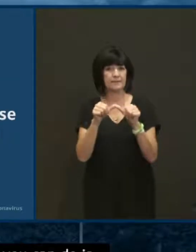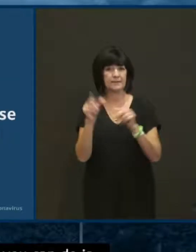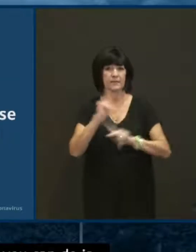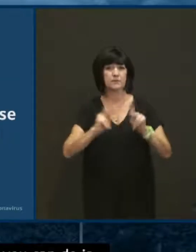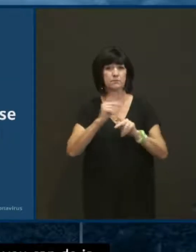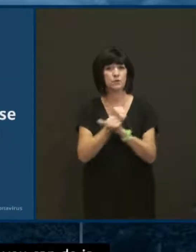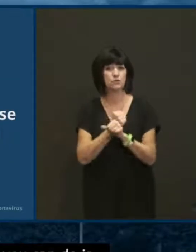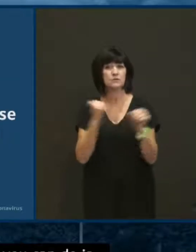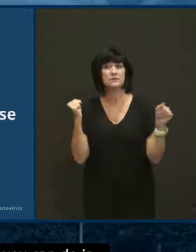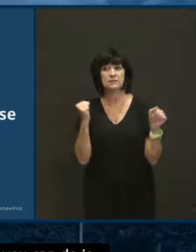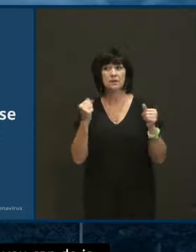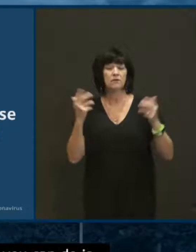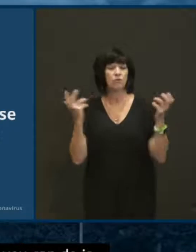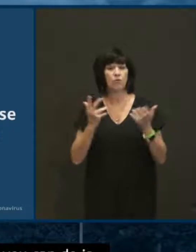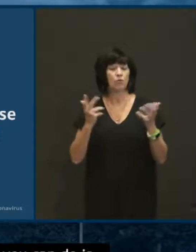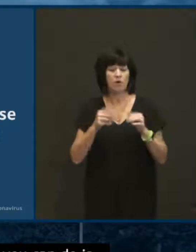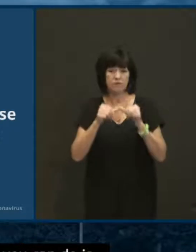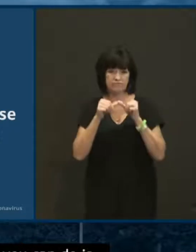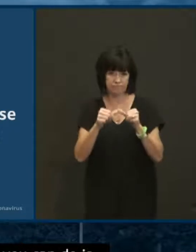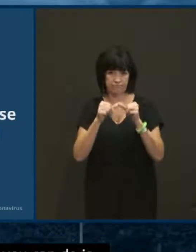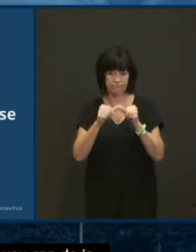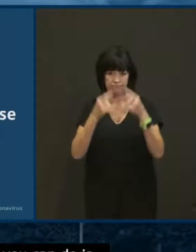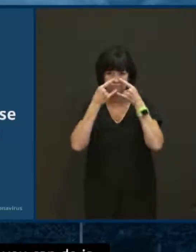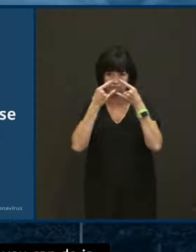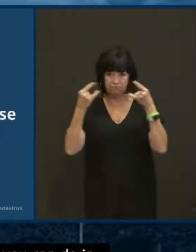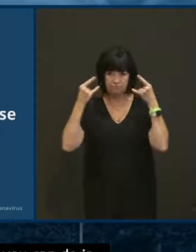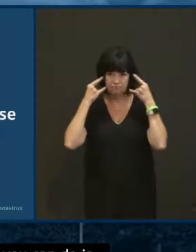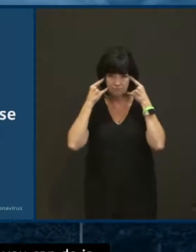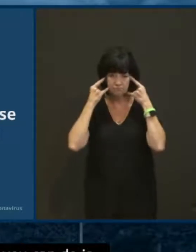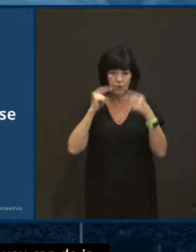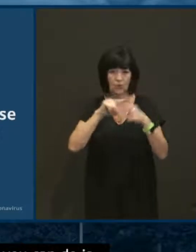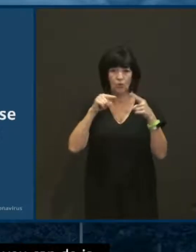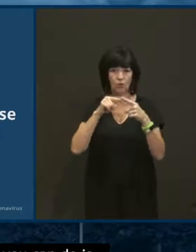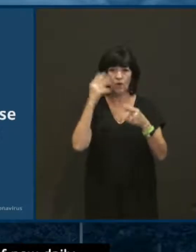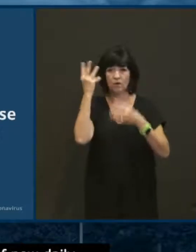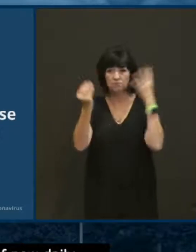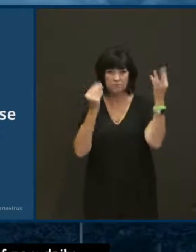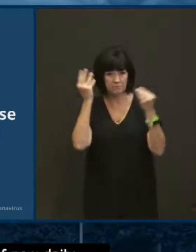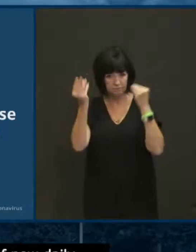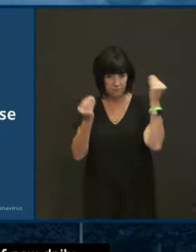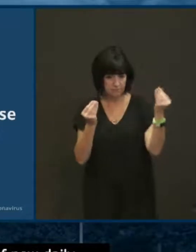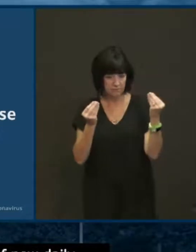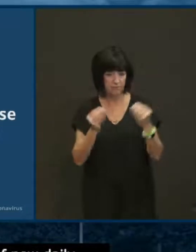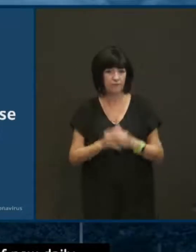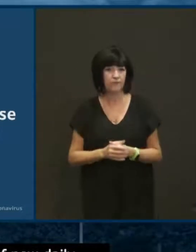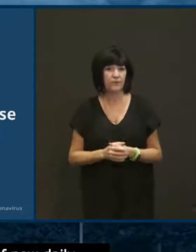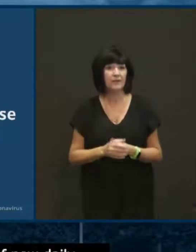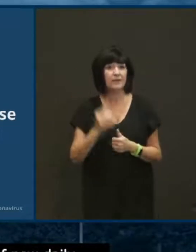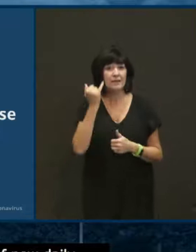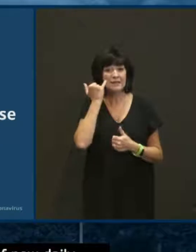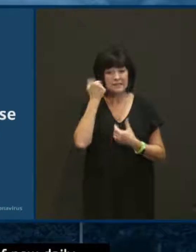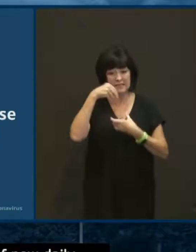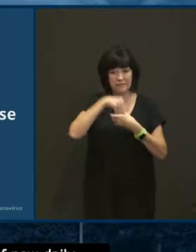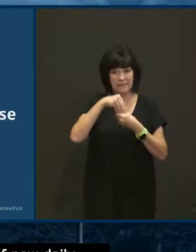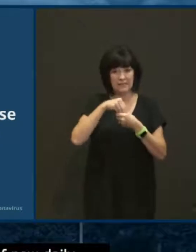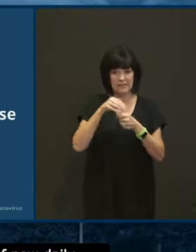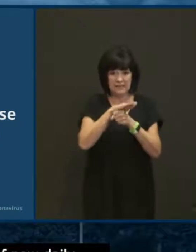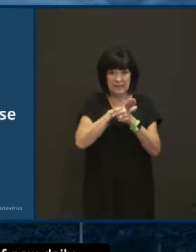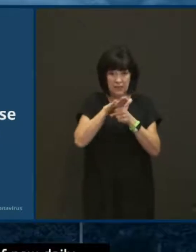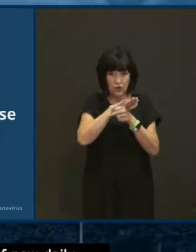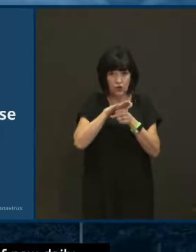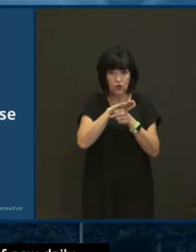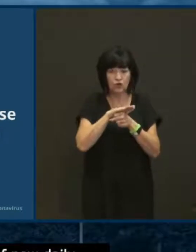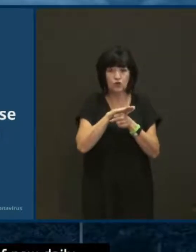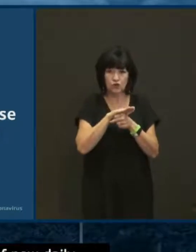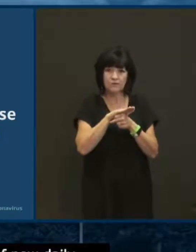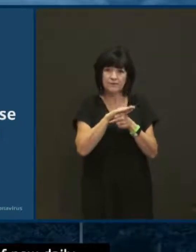cases is to keep wearing your mask when in public, especially when you go into indoor spaces, contained